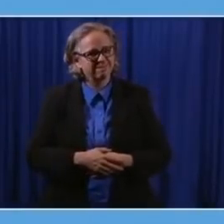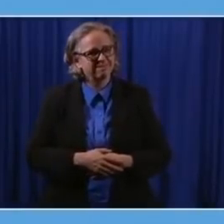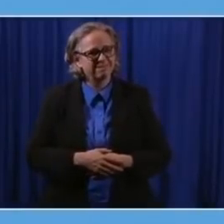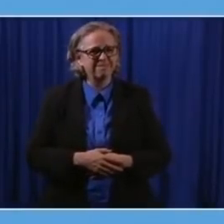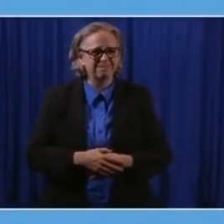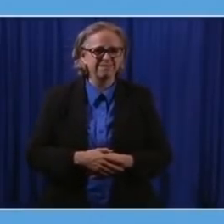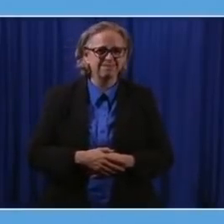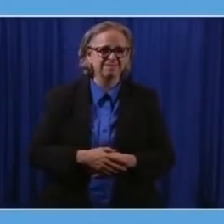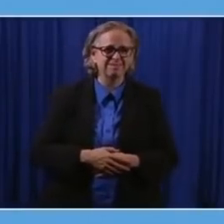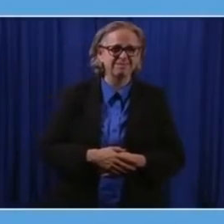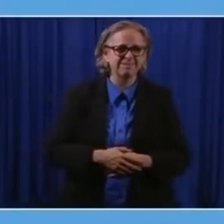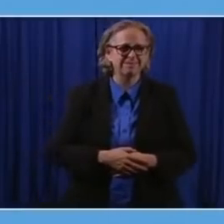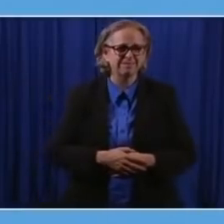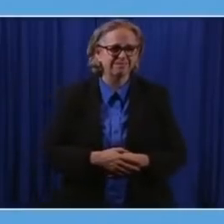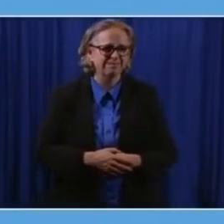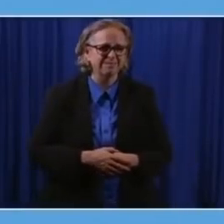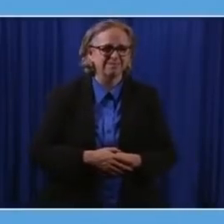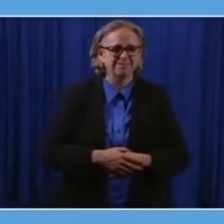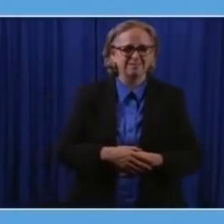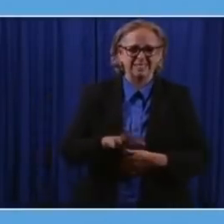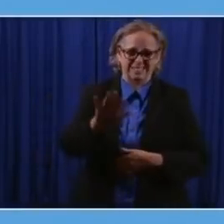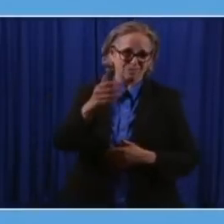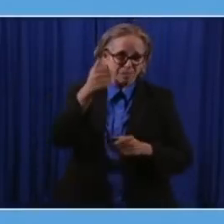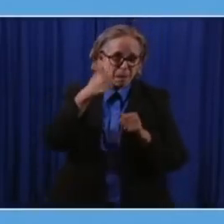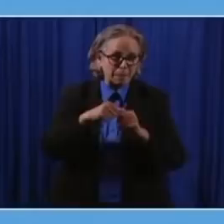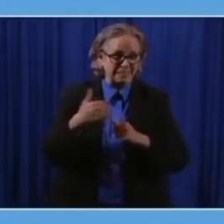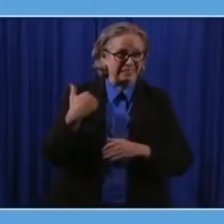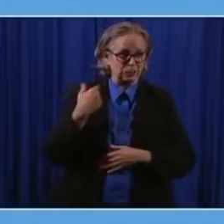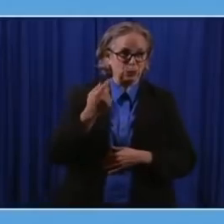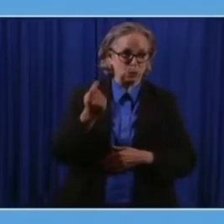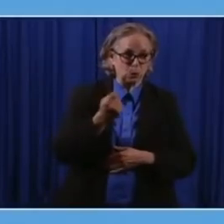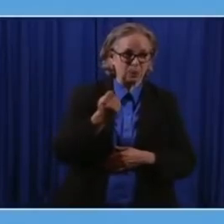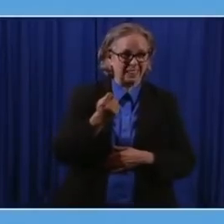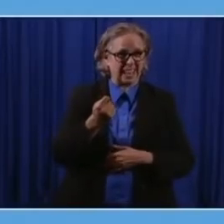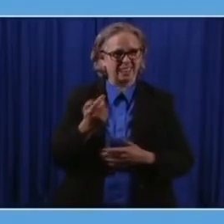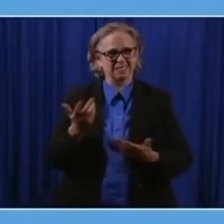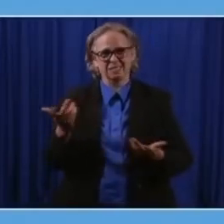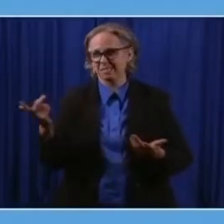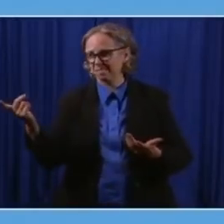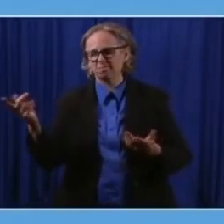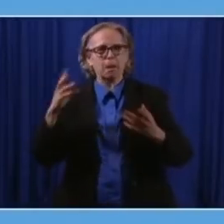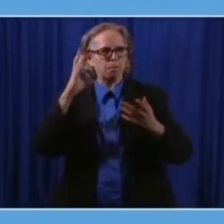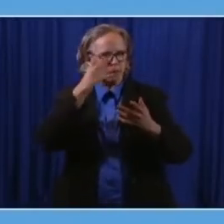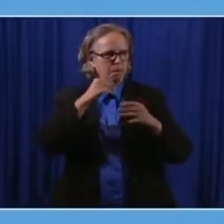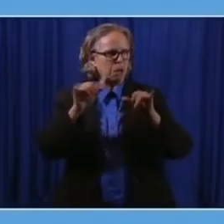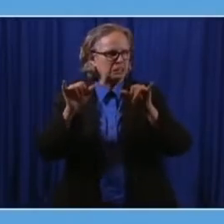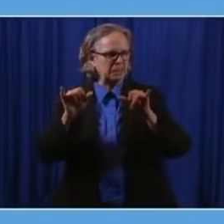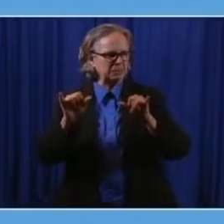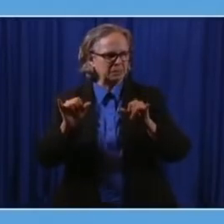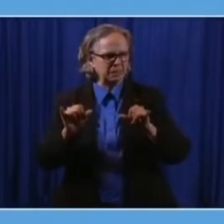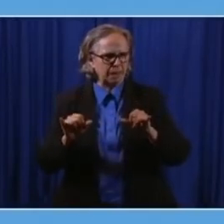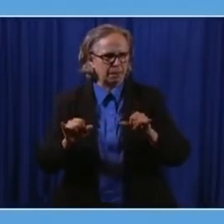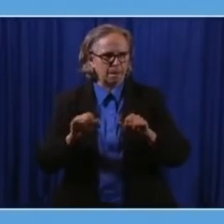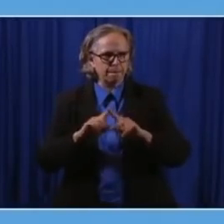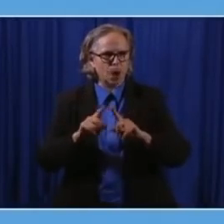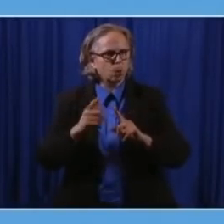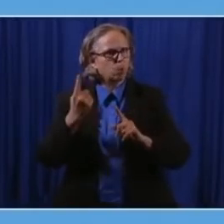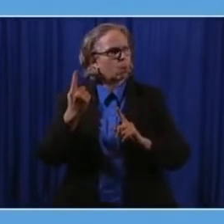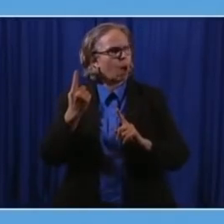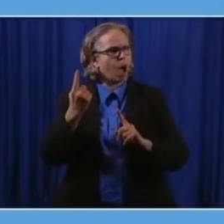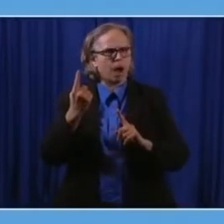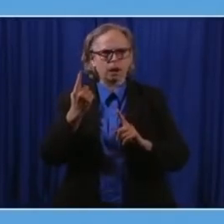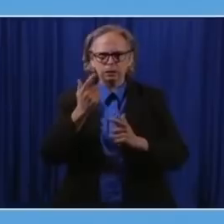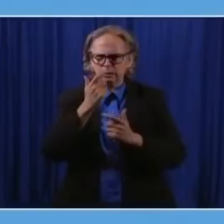as we pointed out on Tuesday, these counties are actually some of our smaller counties.